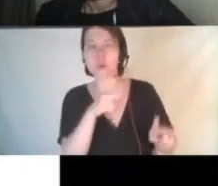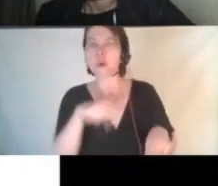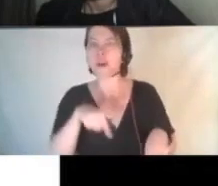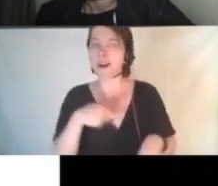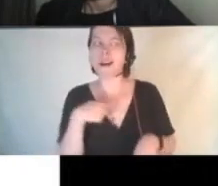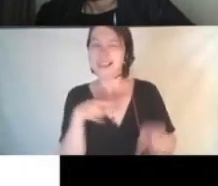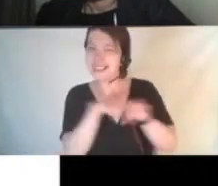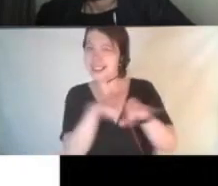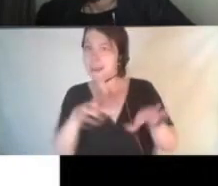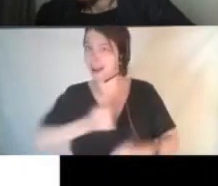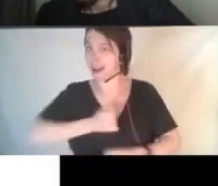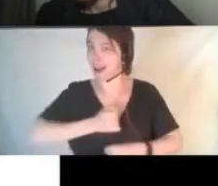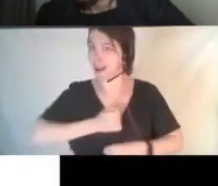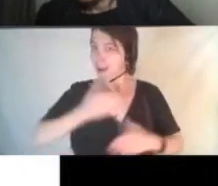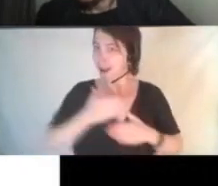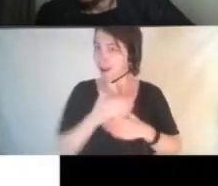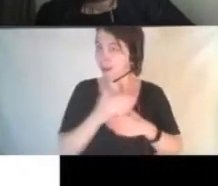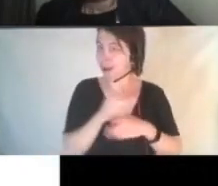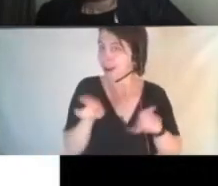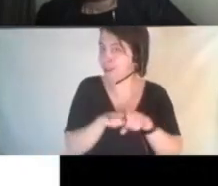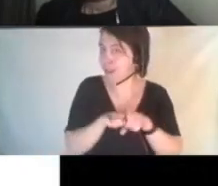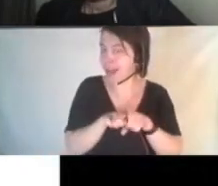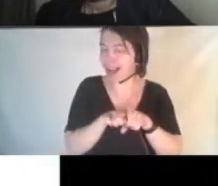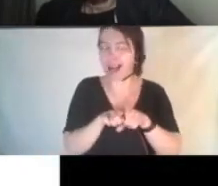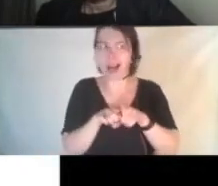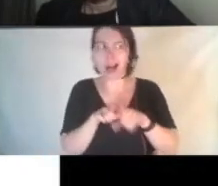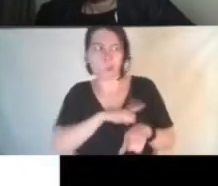making before, where it was like all textured.